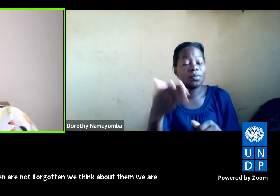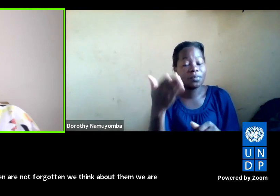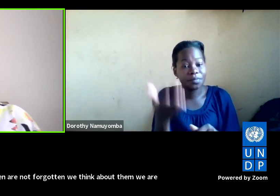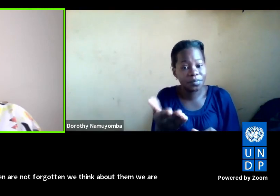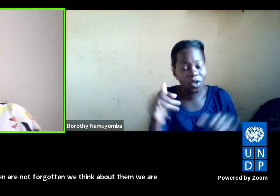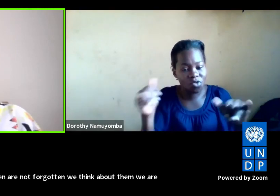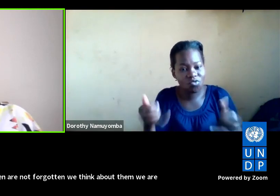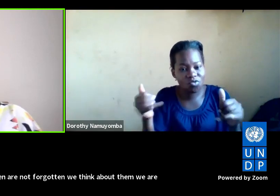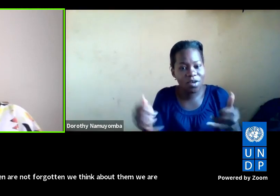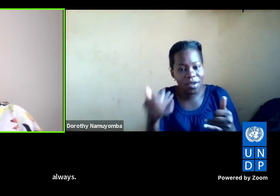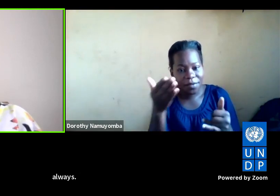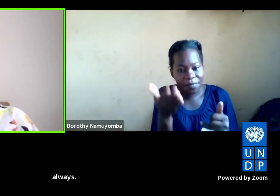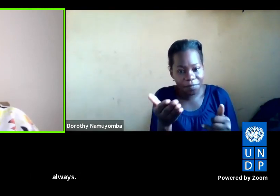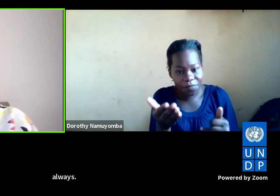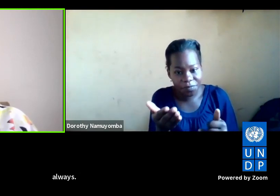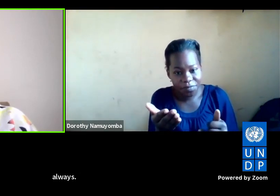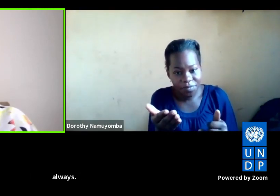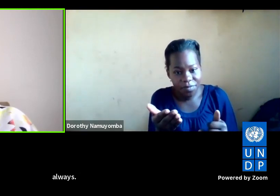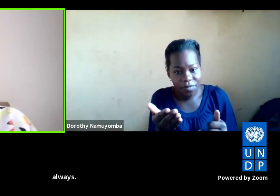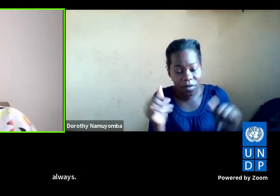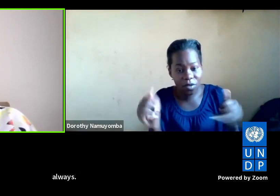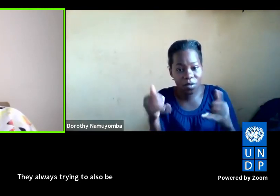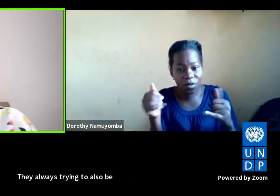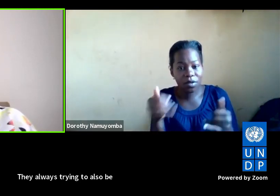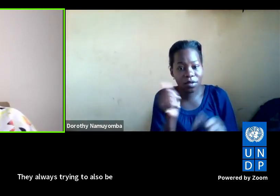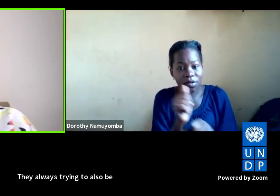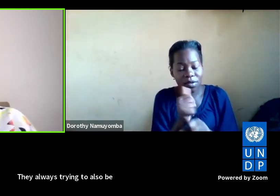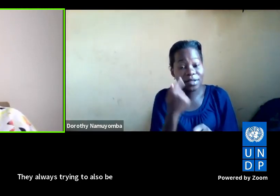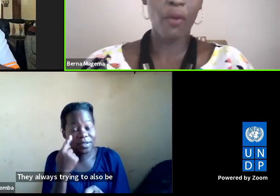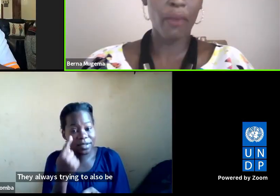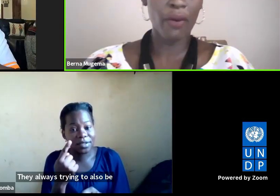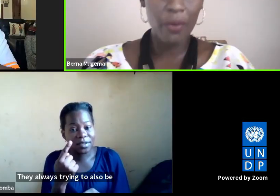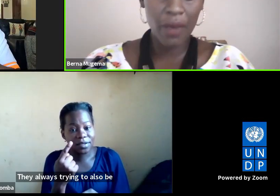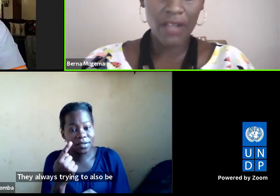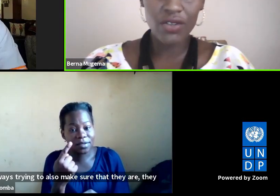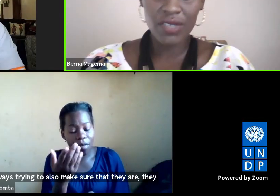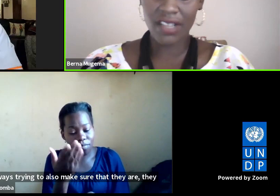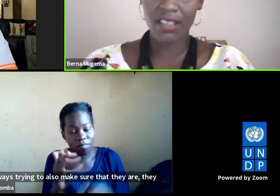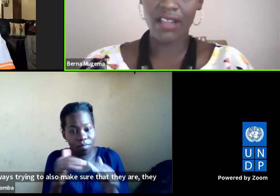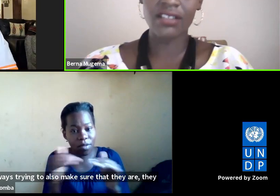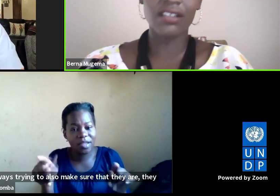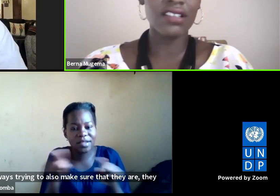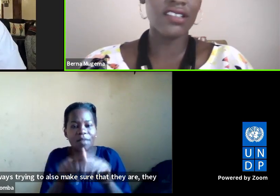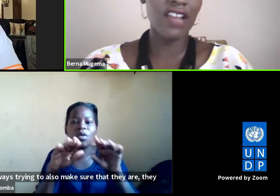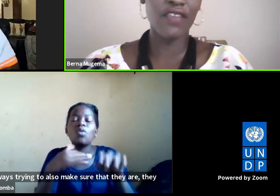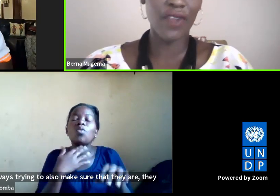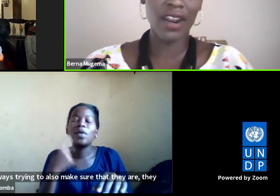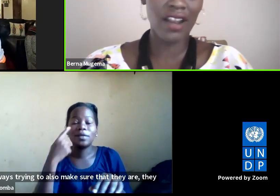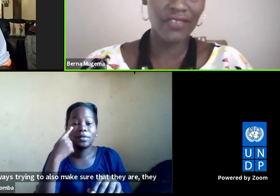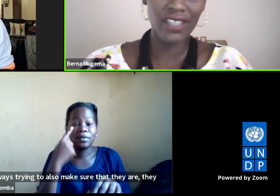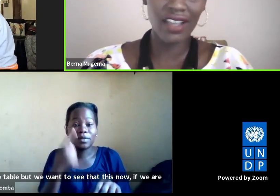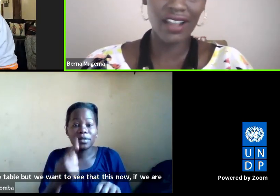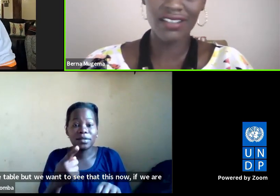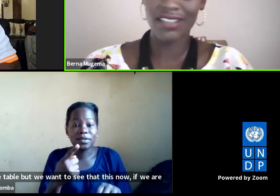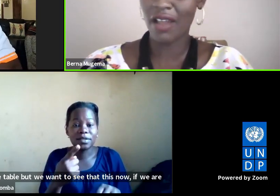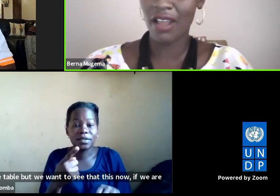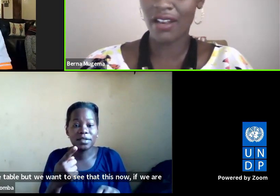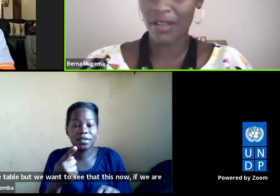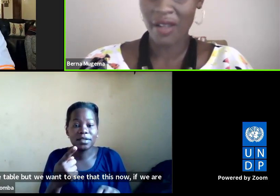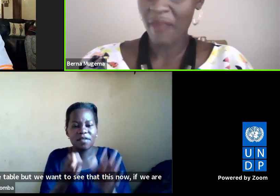to also make sure that they are on the table, but we want to see that this, now if we are having